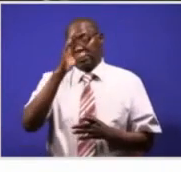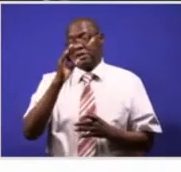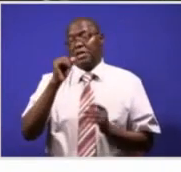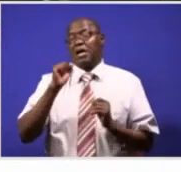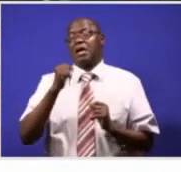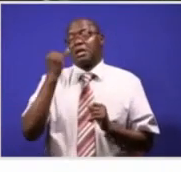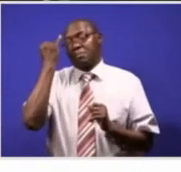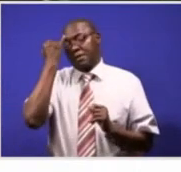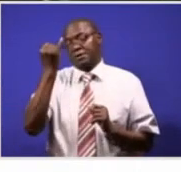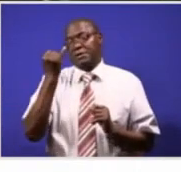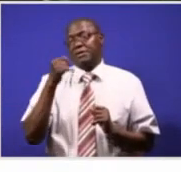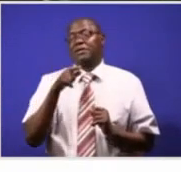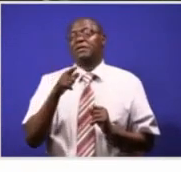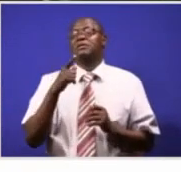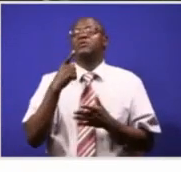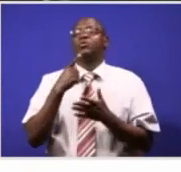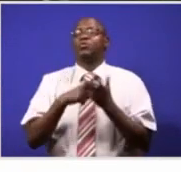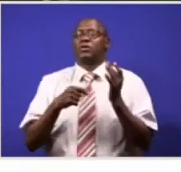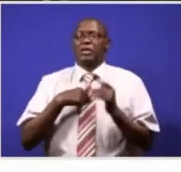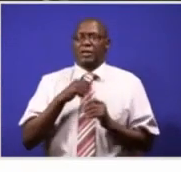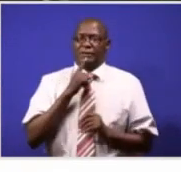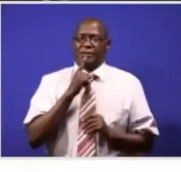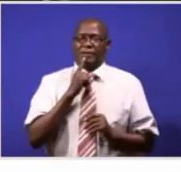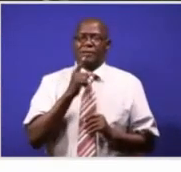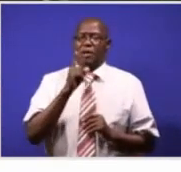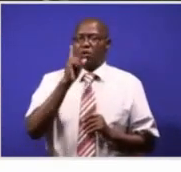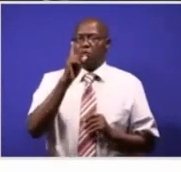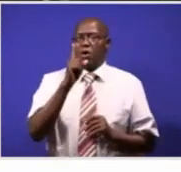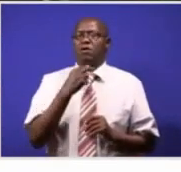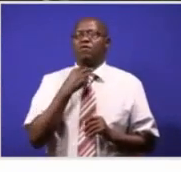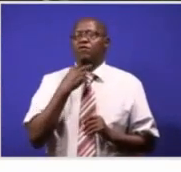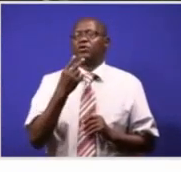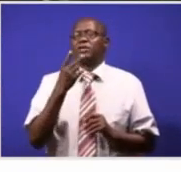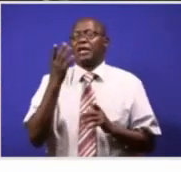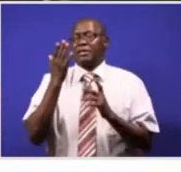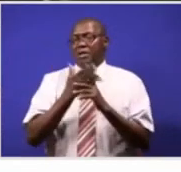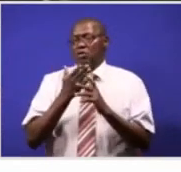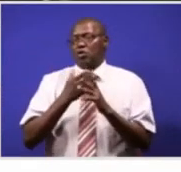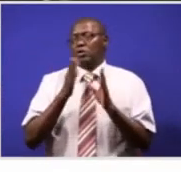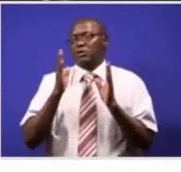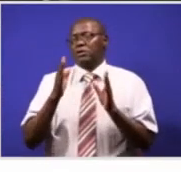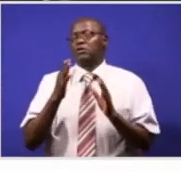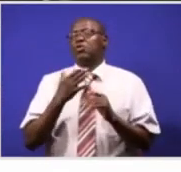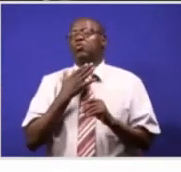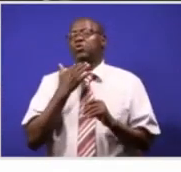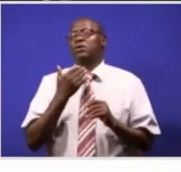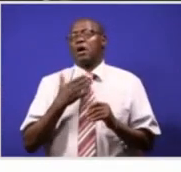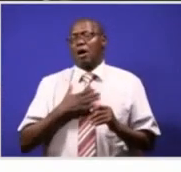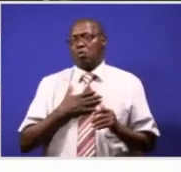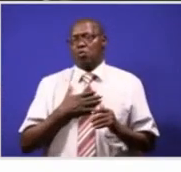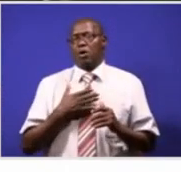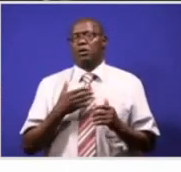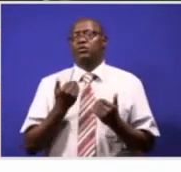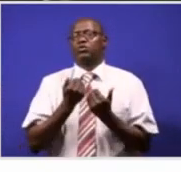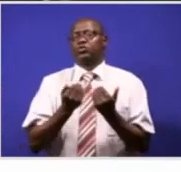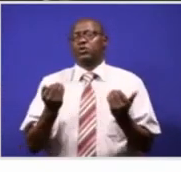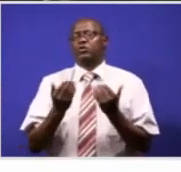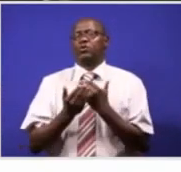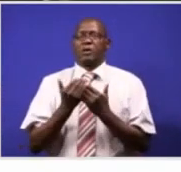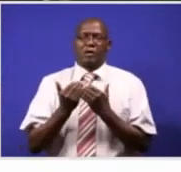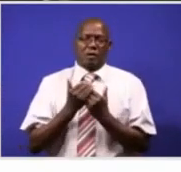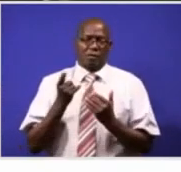we can imagine. That's what I say. In one voice, as psychologists, we want our children to be